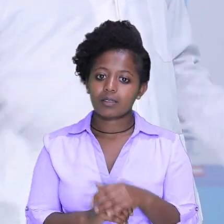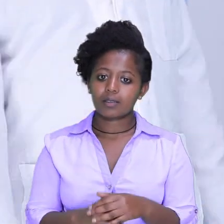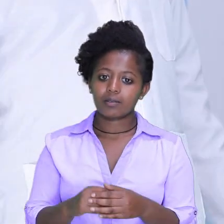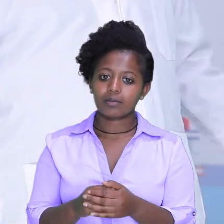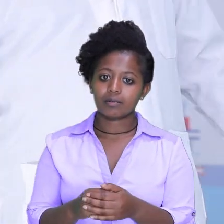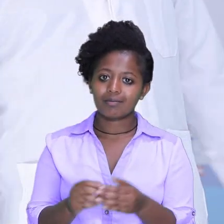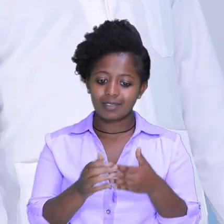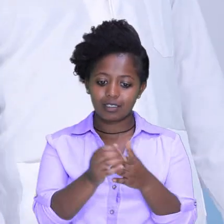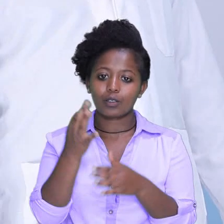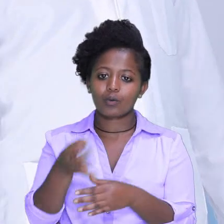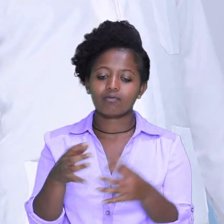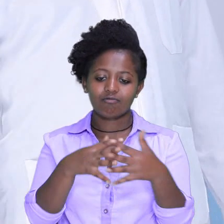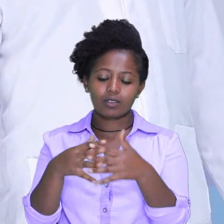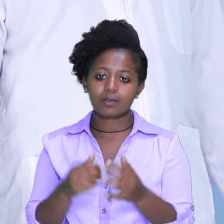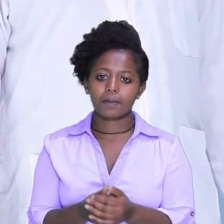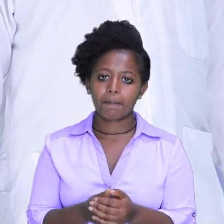USA.